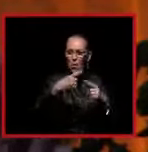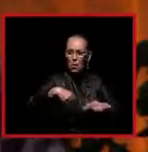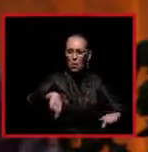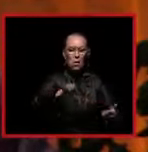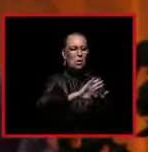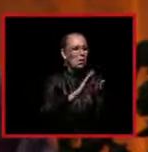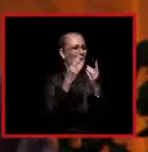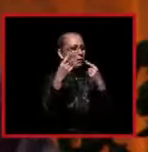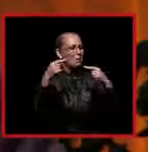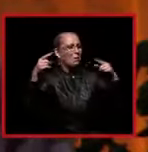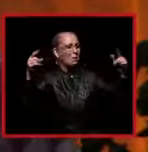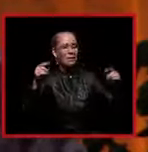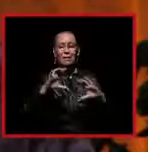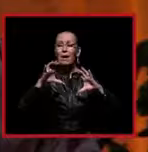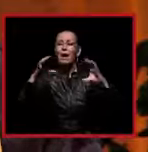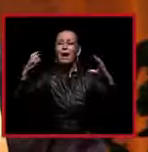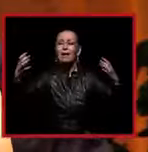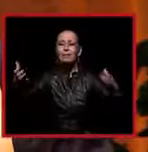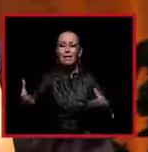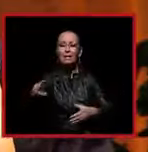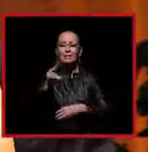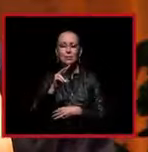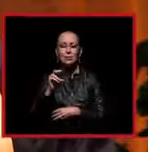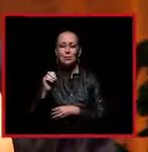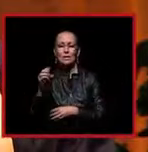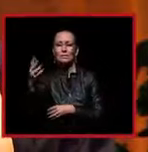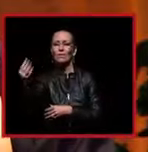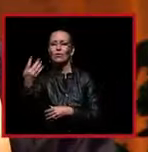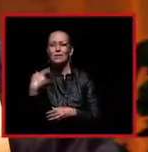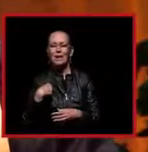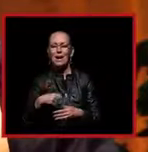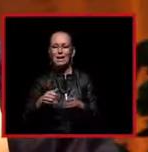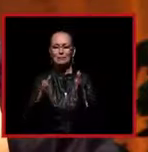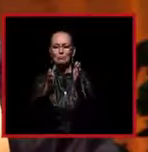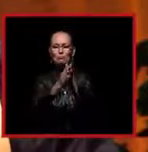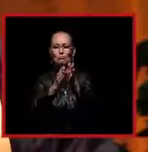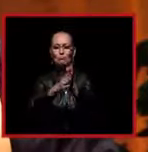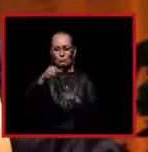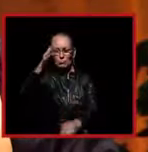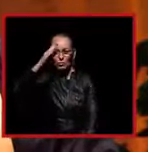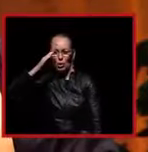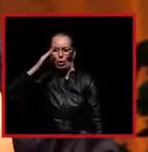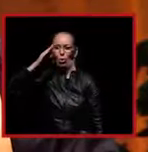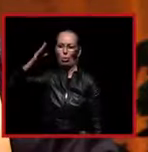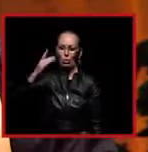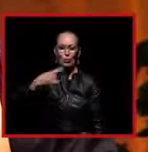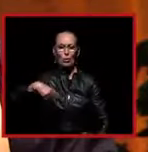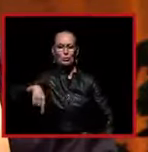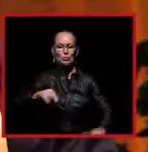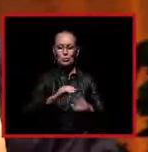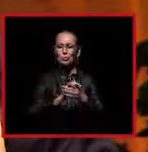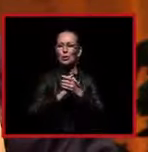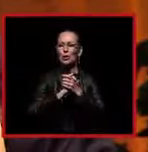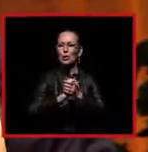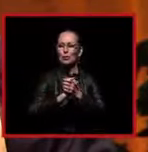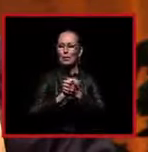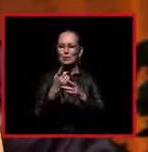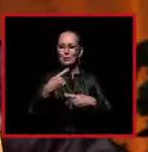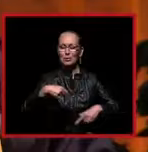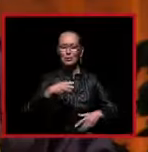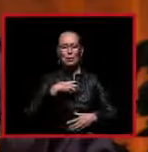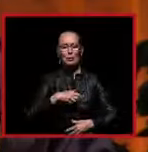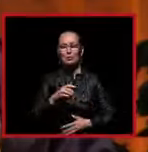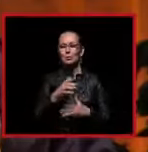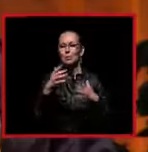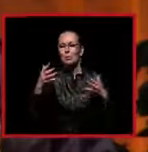of 2014, I salute you, I congratulate you, and I wish you much joy in the journey to